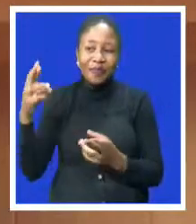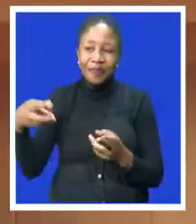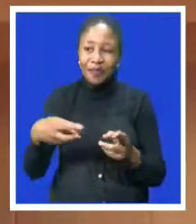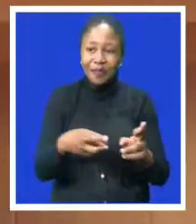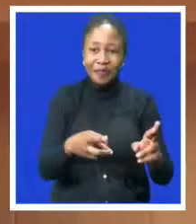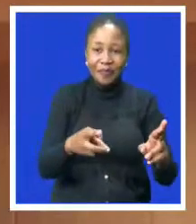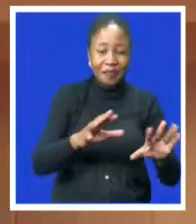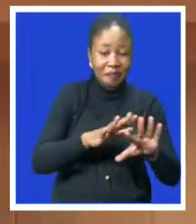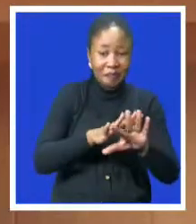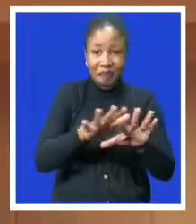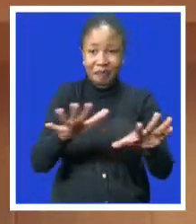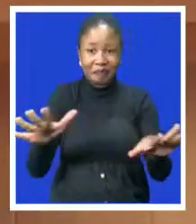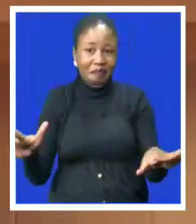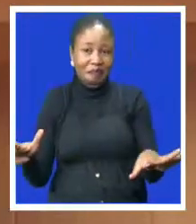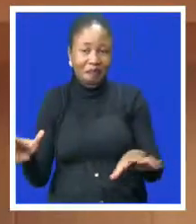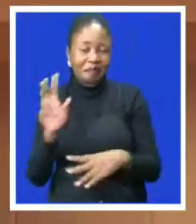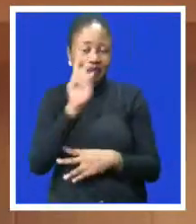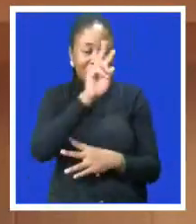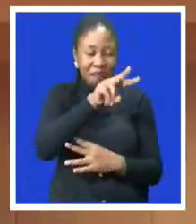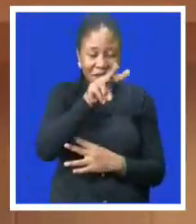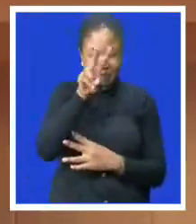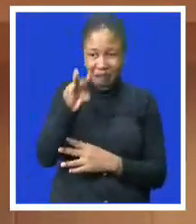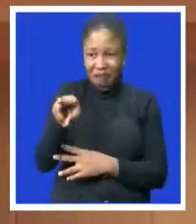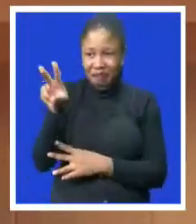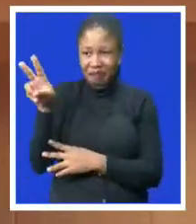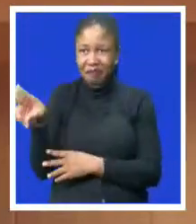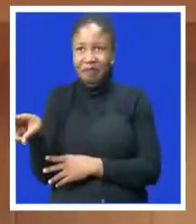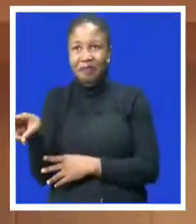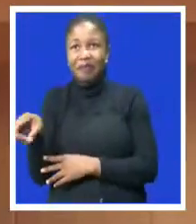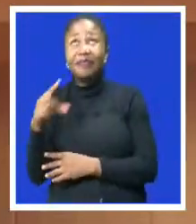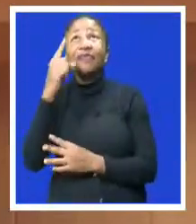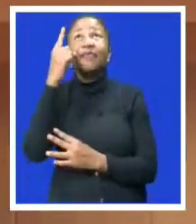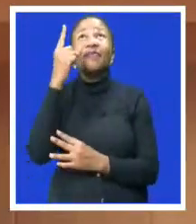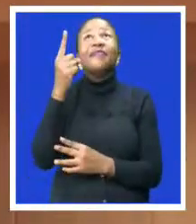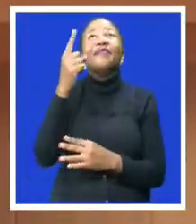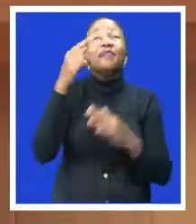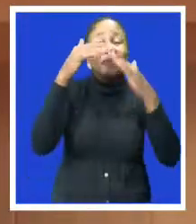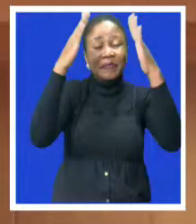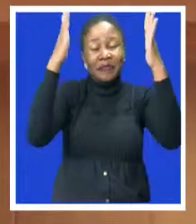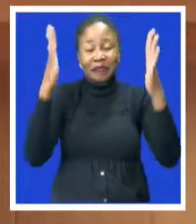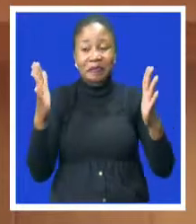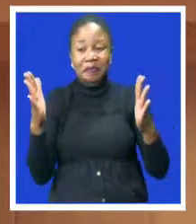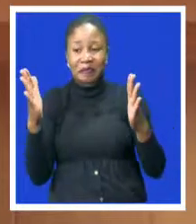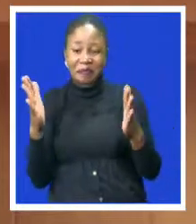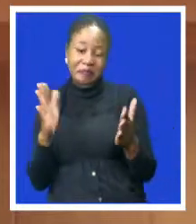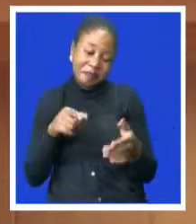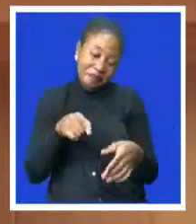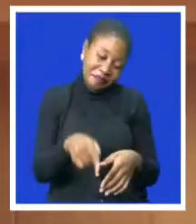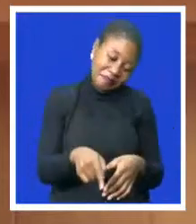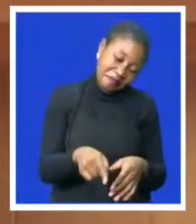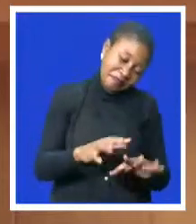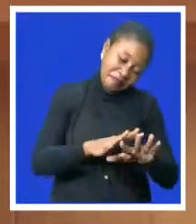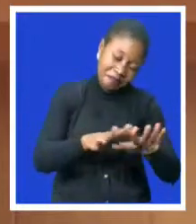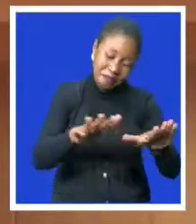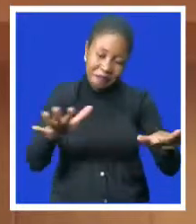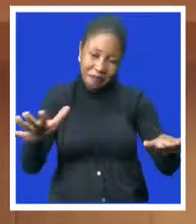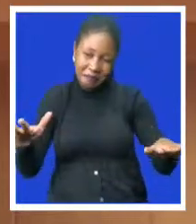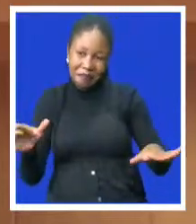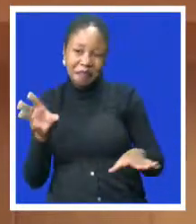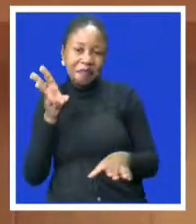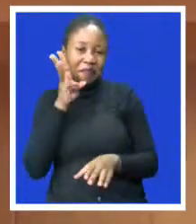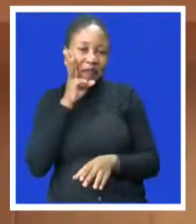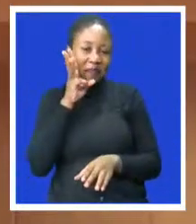in everything around you. Up in the sky, down in the sea and land. All